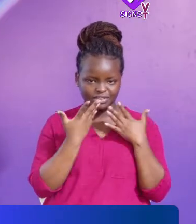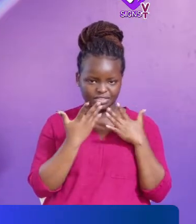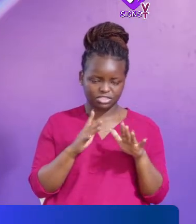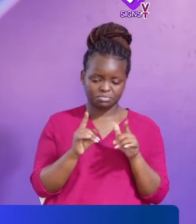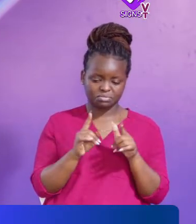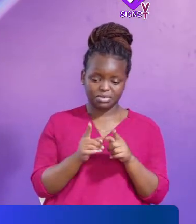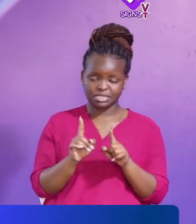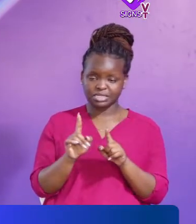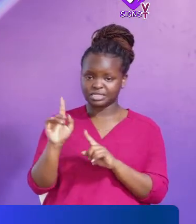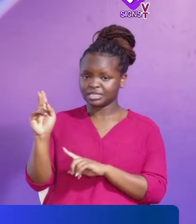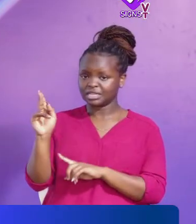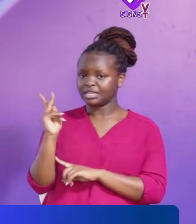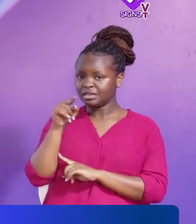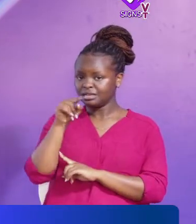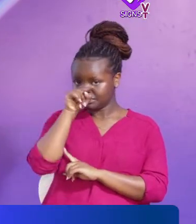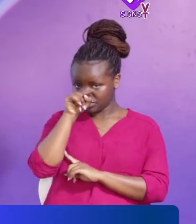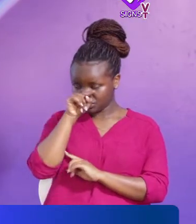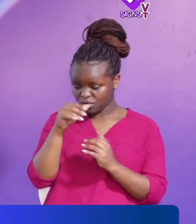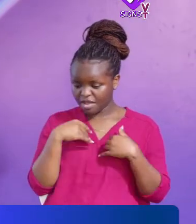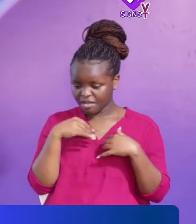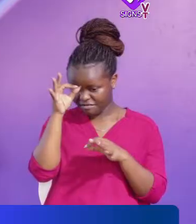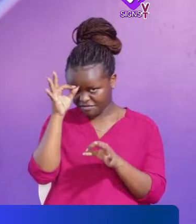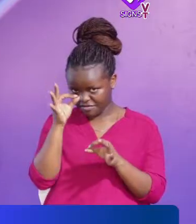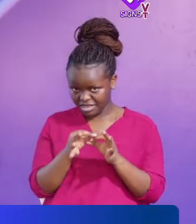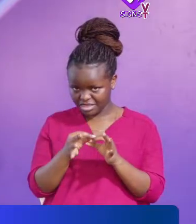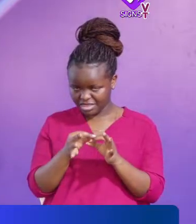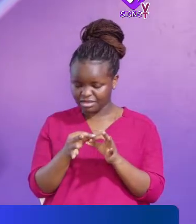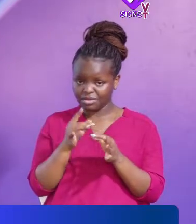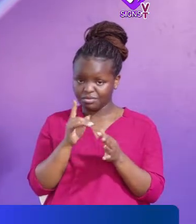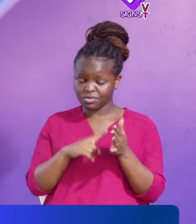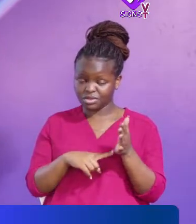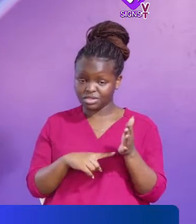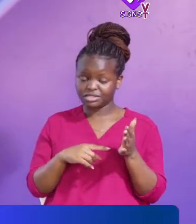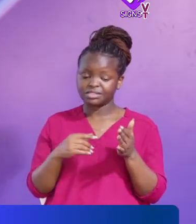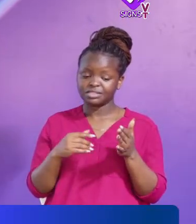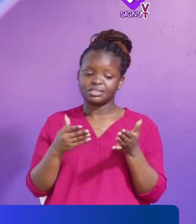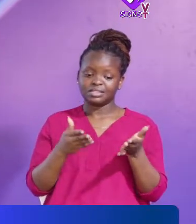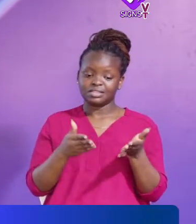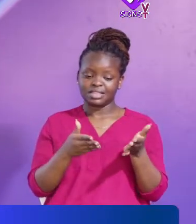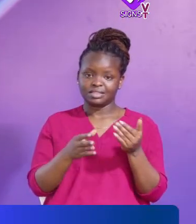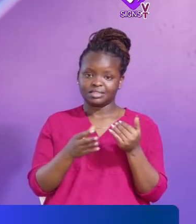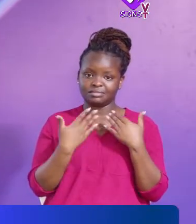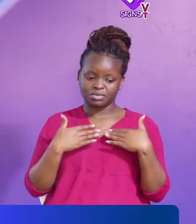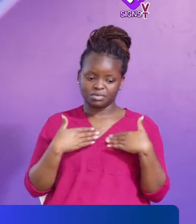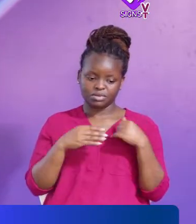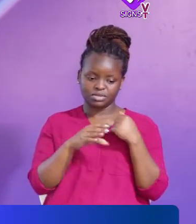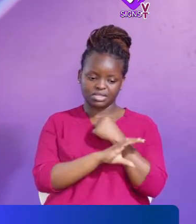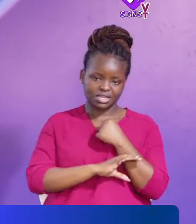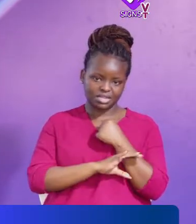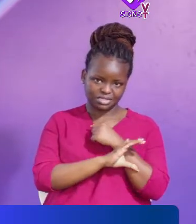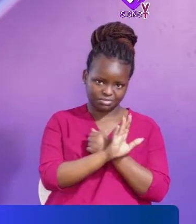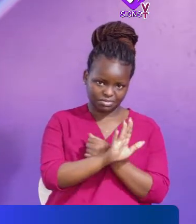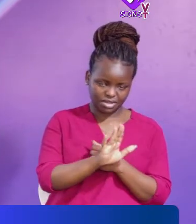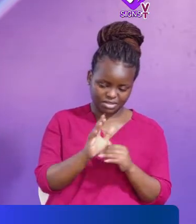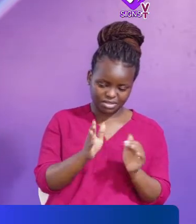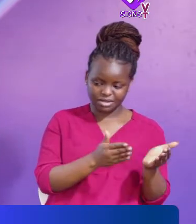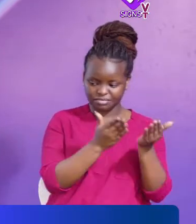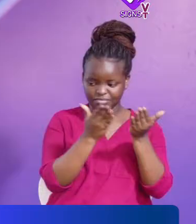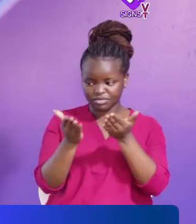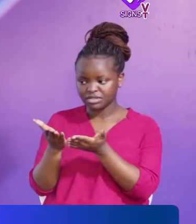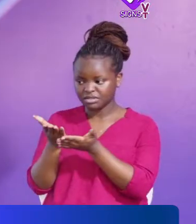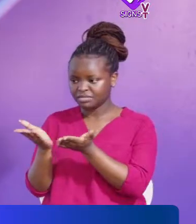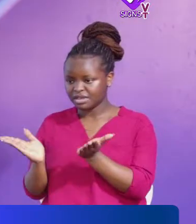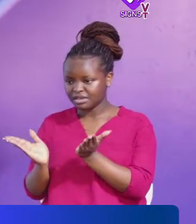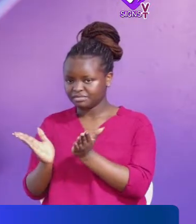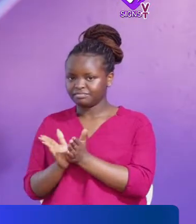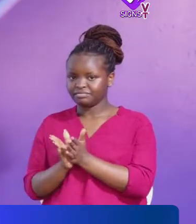Kenya, the Muzungu had the faith that he has among the people in his country, and he brought them there. He brought them here. This Muzungu was